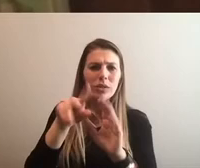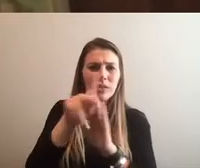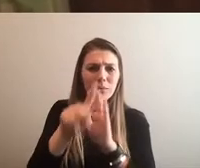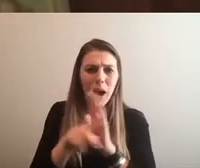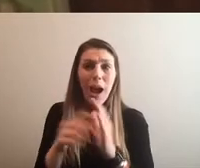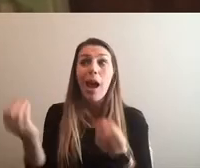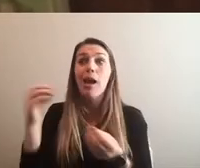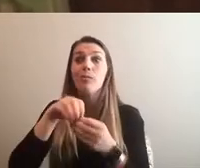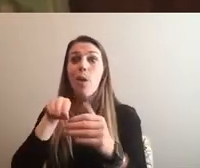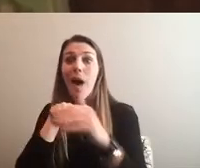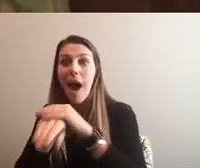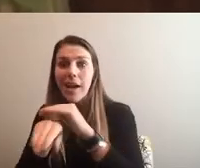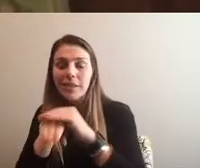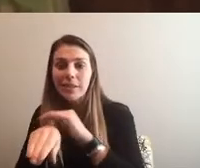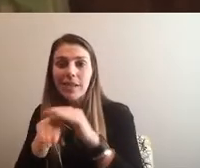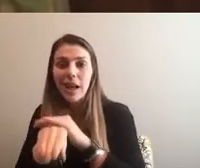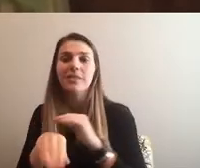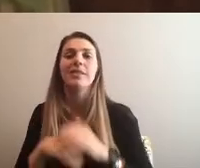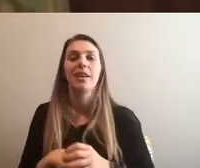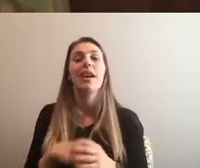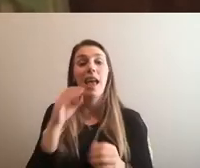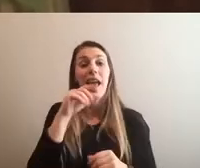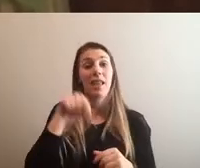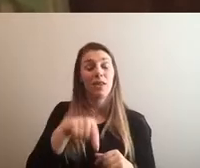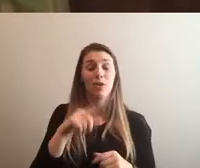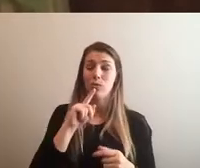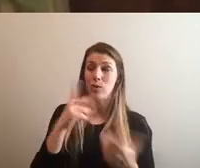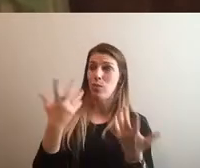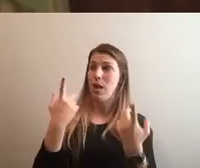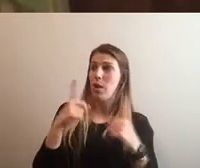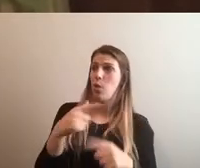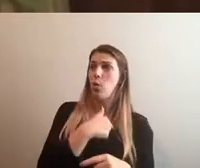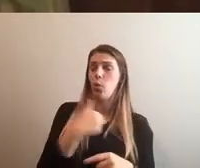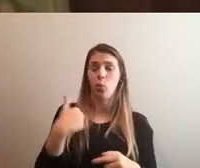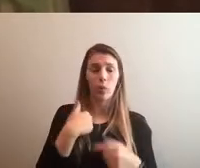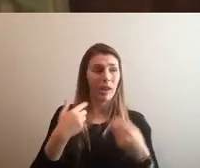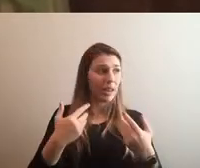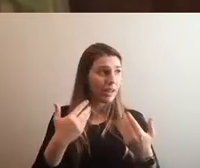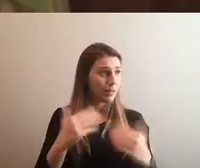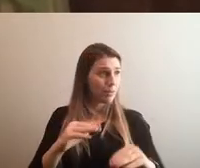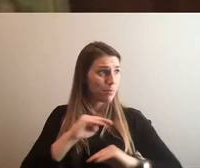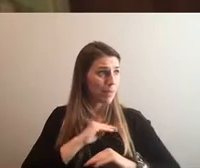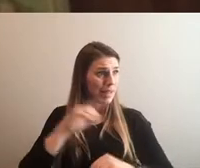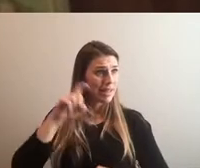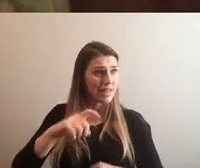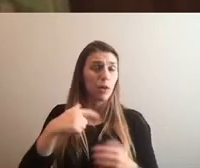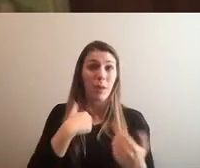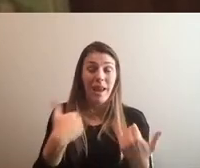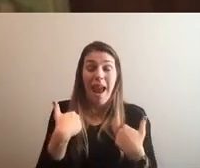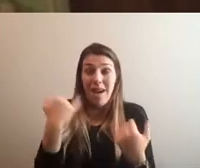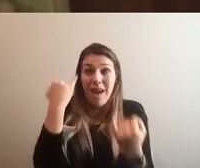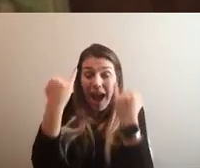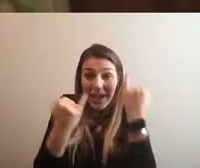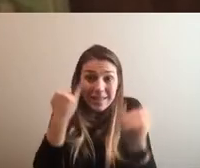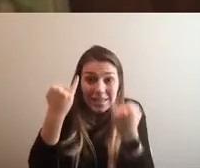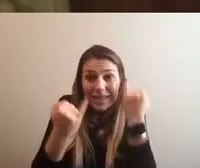for vulnerable populations. And some of the historical realities of how we deliver healthcare can be improved because there's lots of great ideas that are circulating. We want to let those